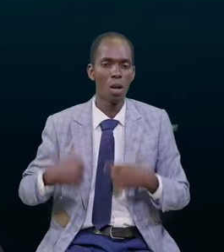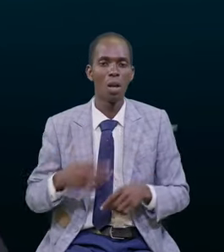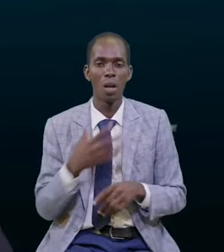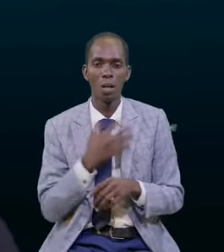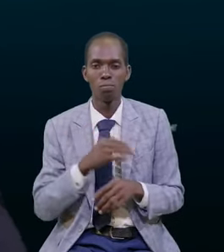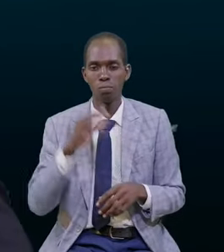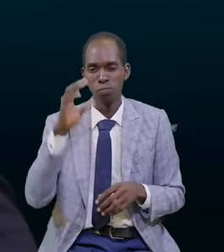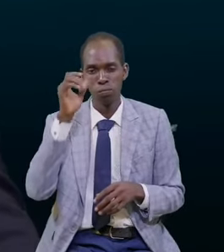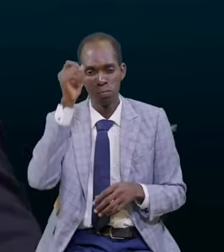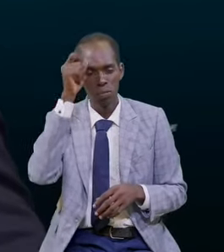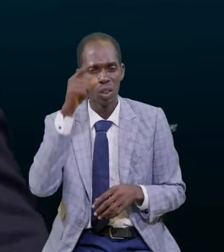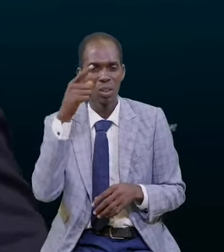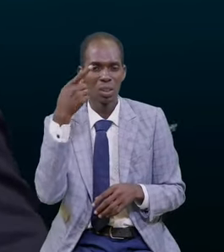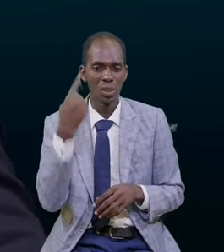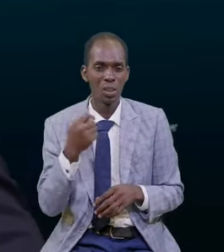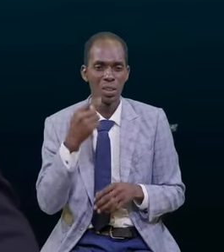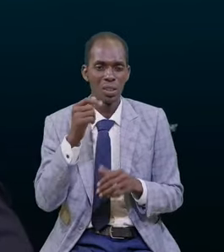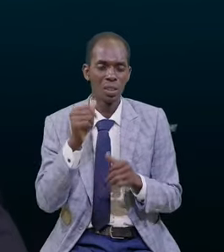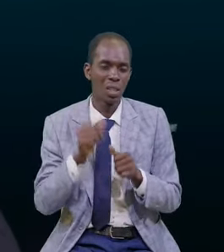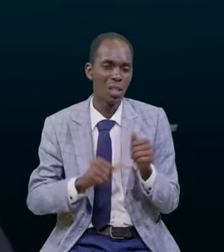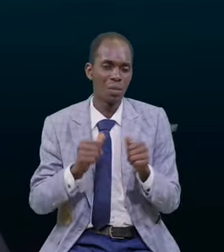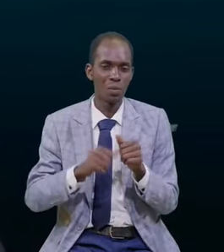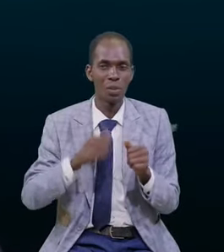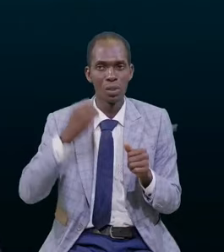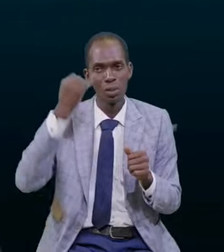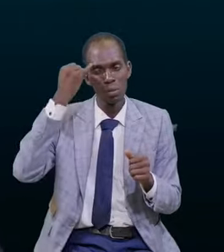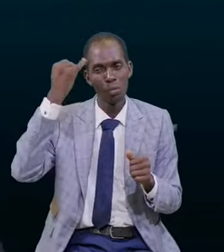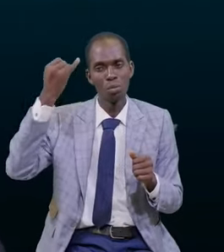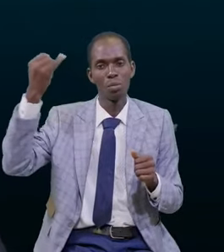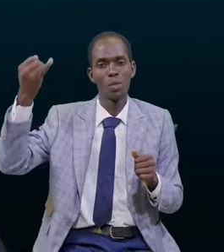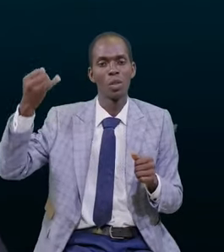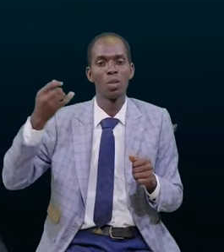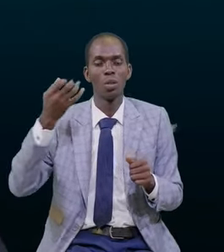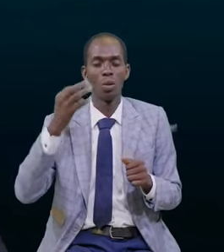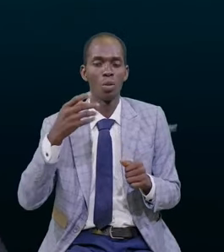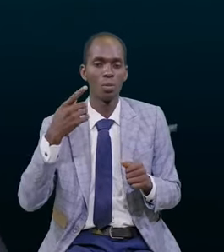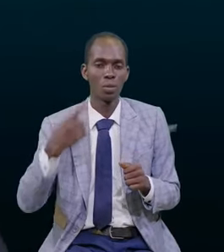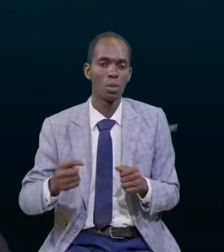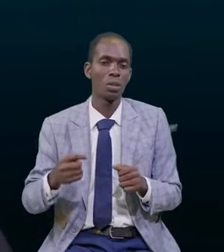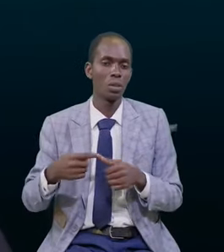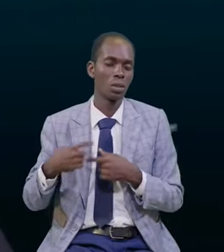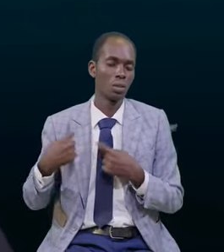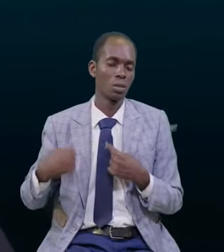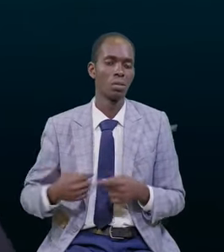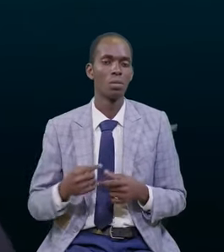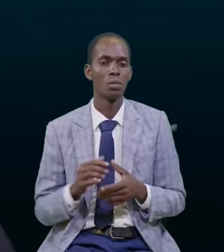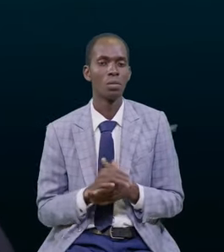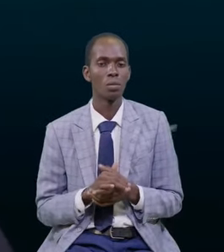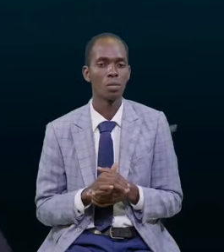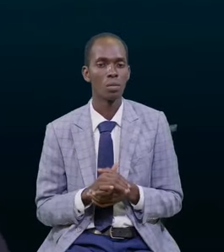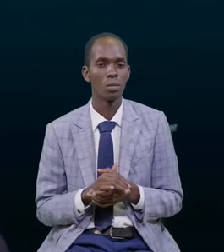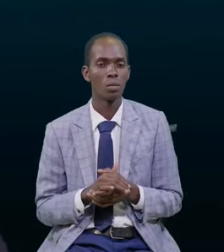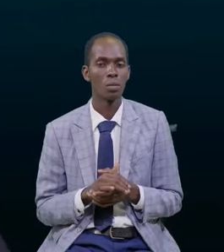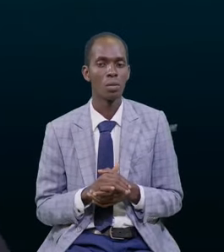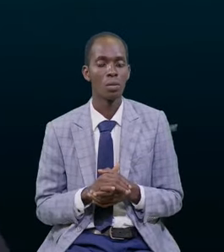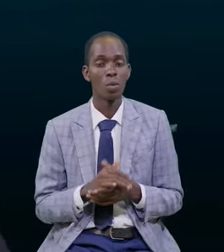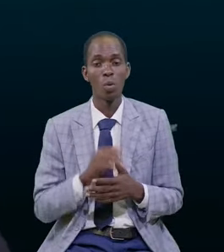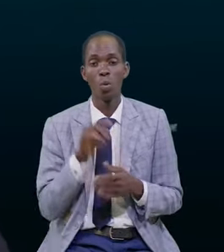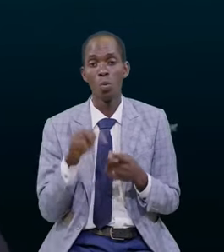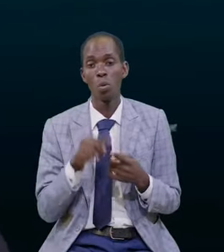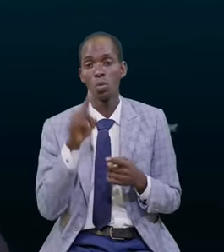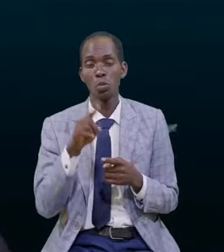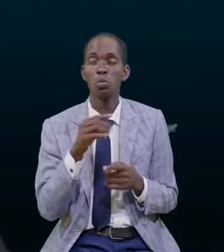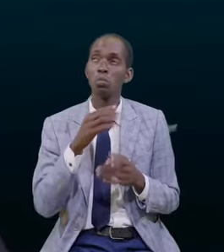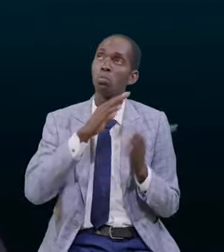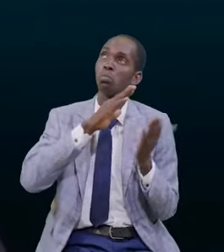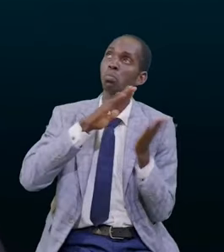the thoughts if thou seek him you'll be found of thee but if thou forsake Him what will